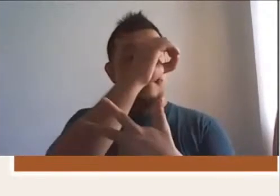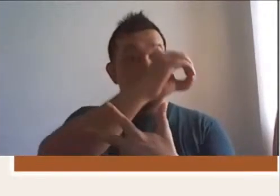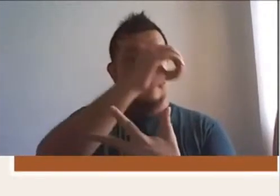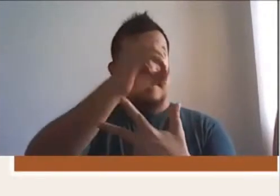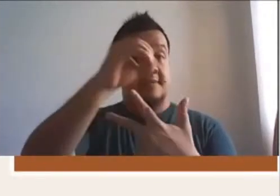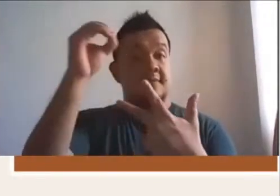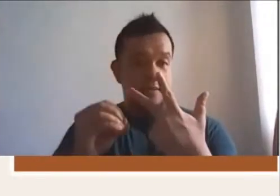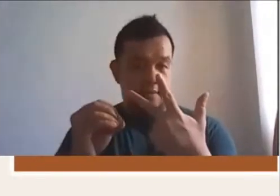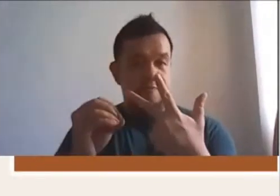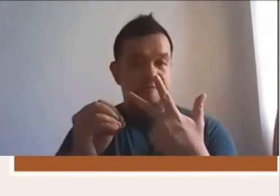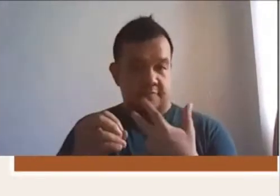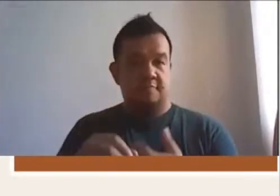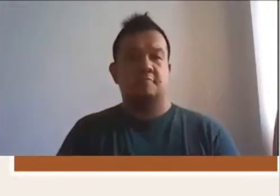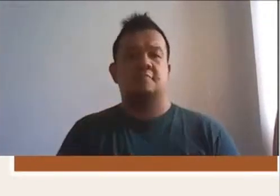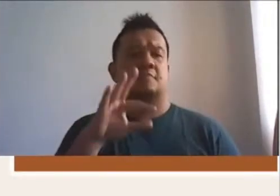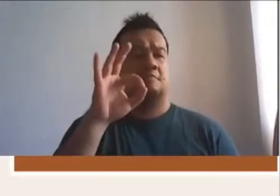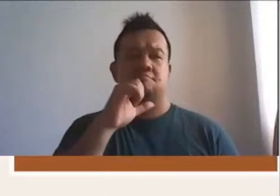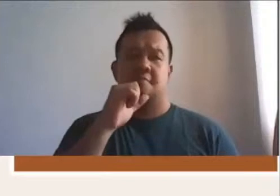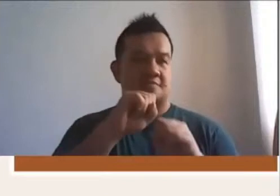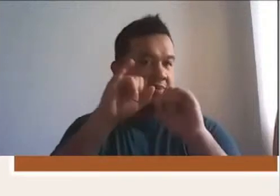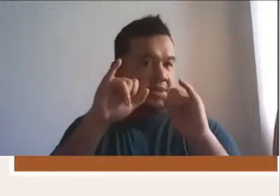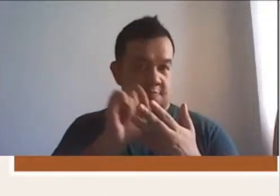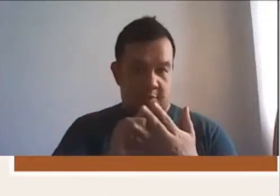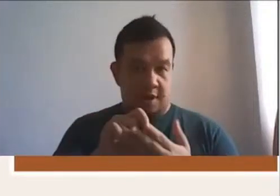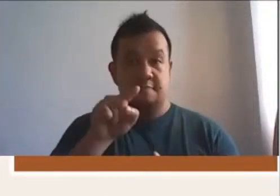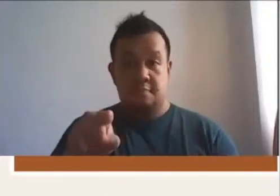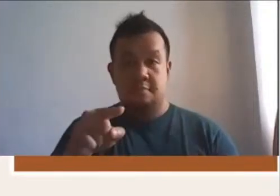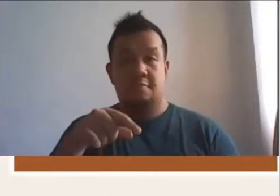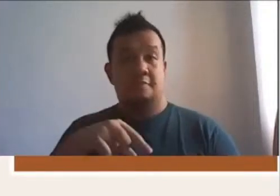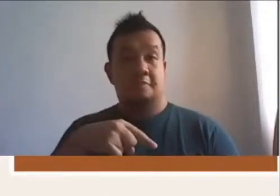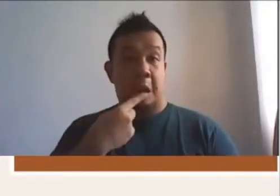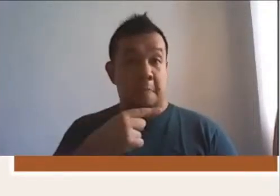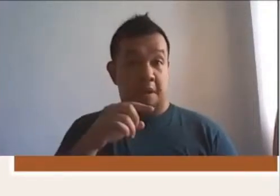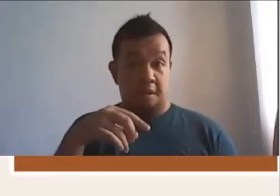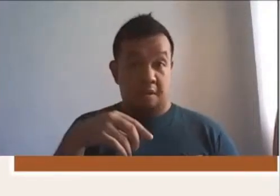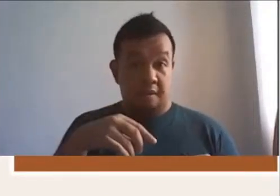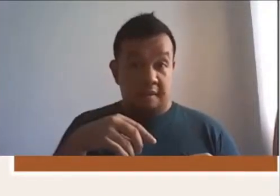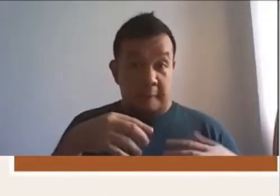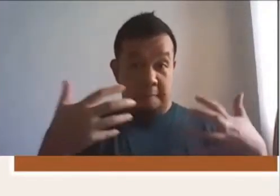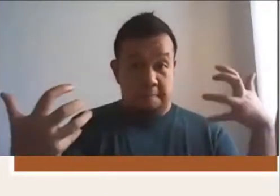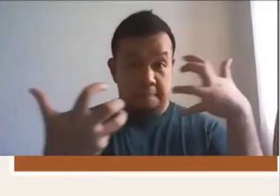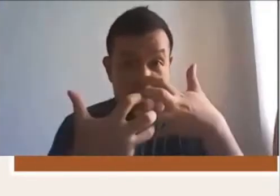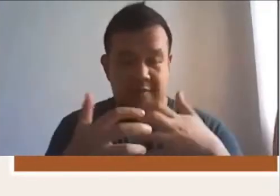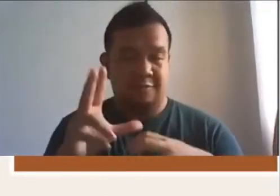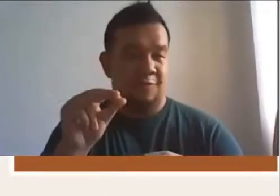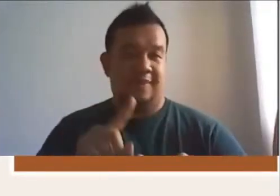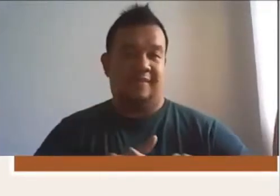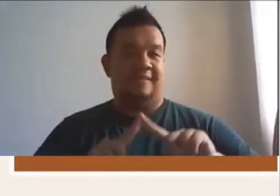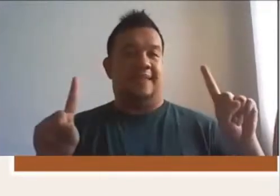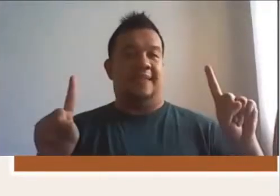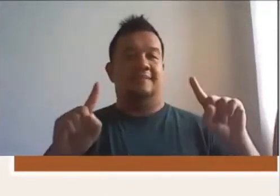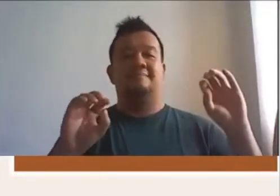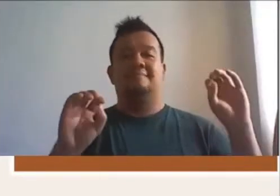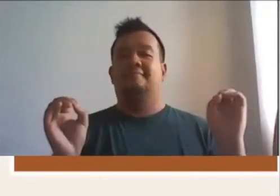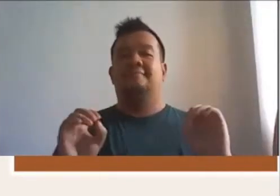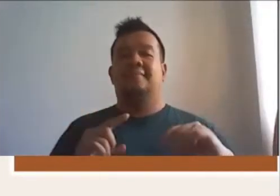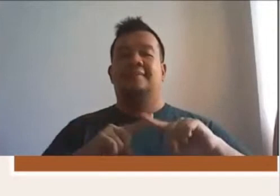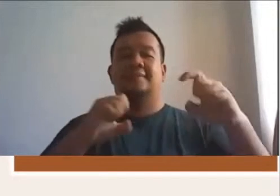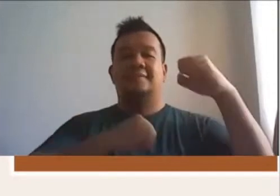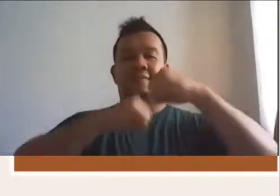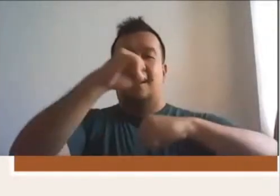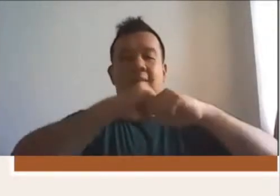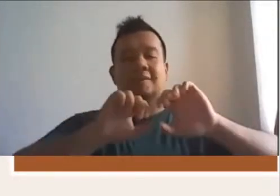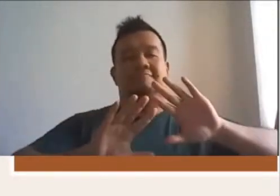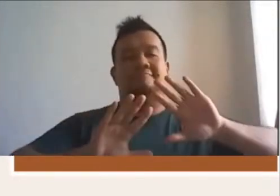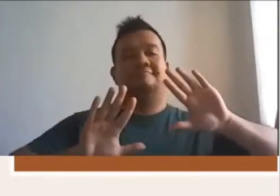has nothing to do with written language. The structure is different. The written language and the sign language has a different structure. So